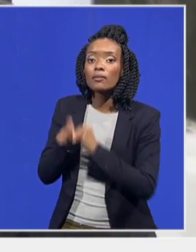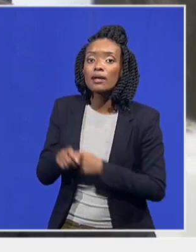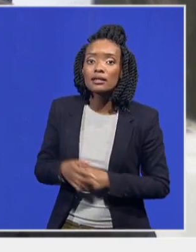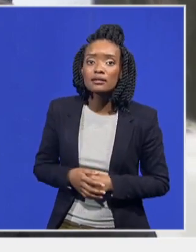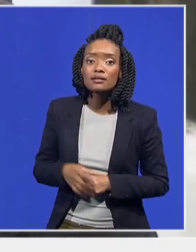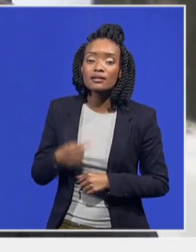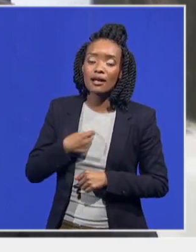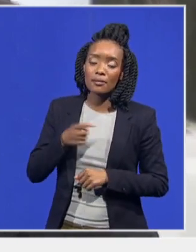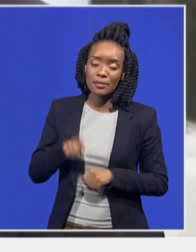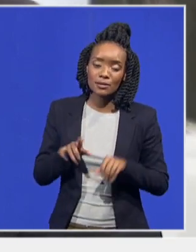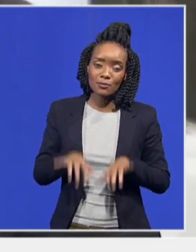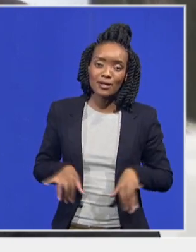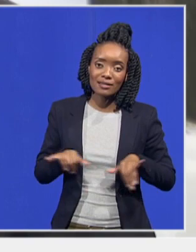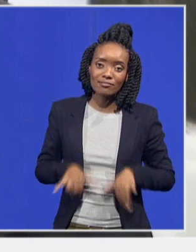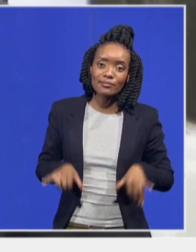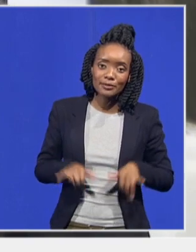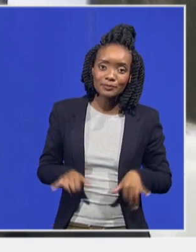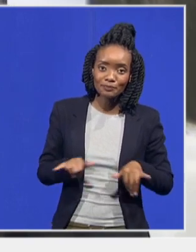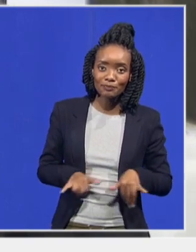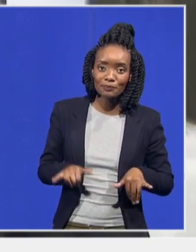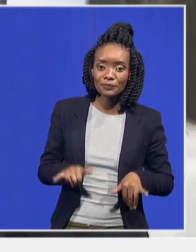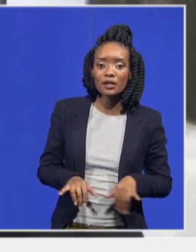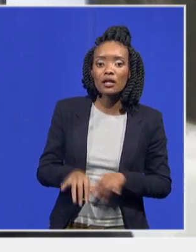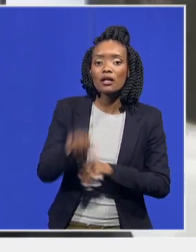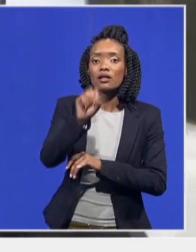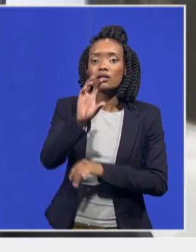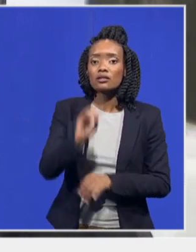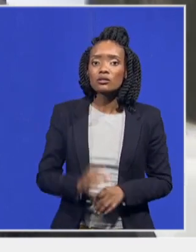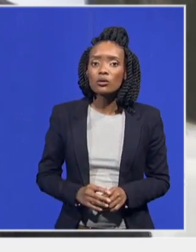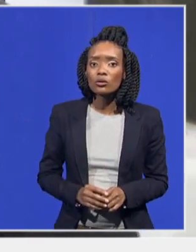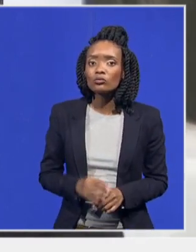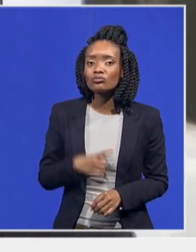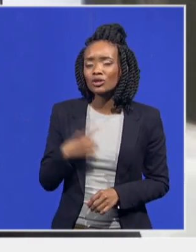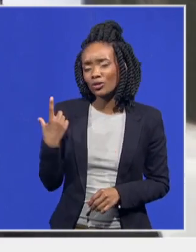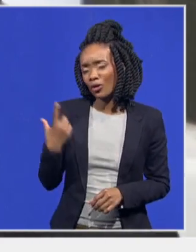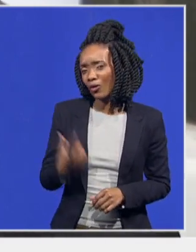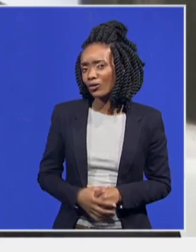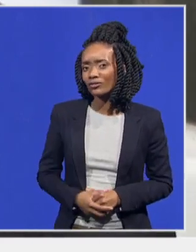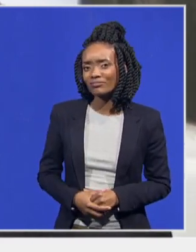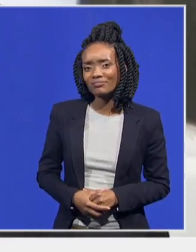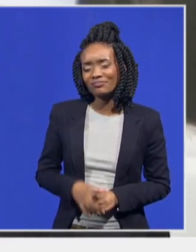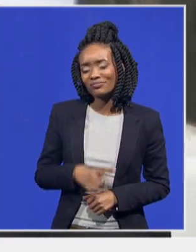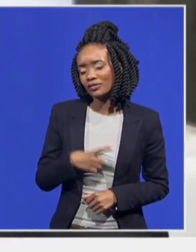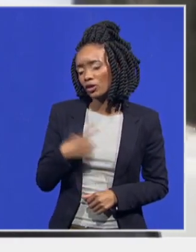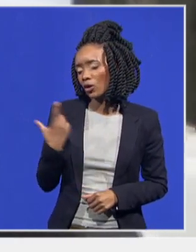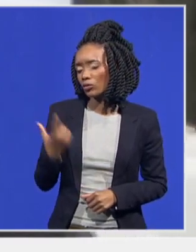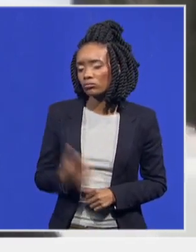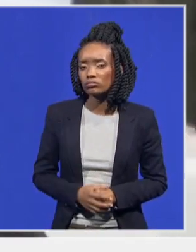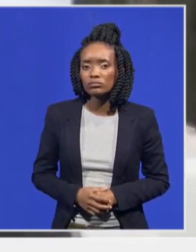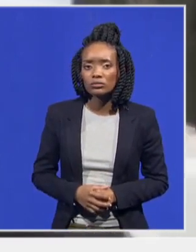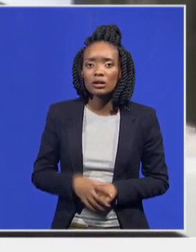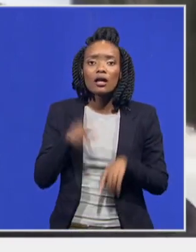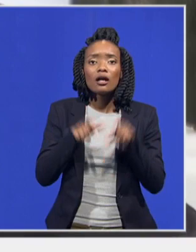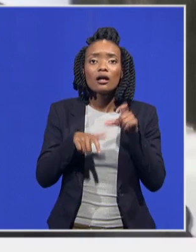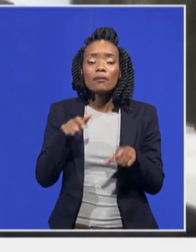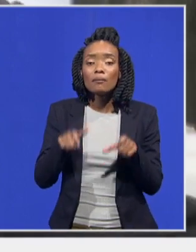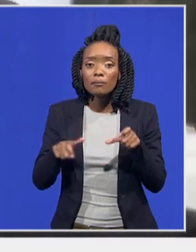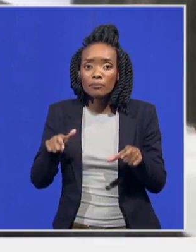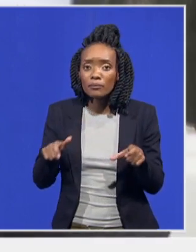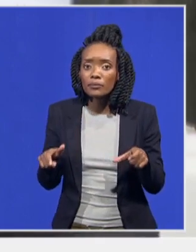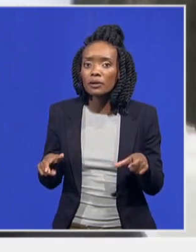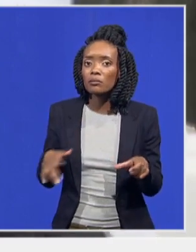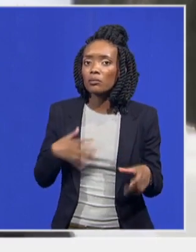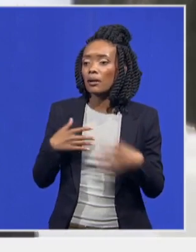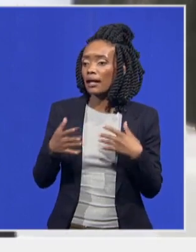wait. So it takes a long time, inconvenient. People need to go to anywhere